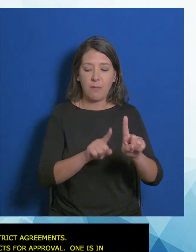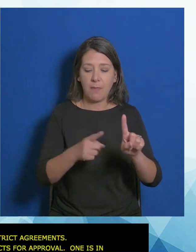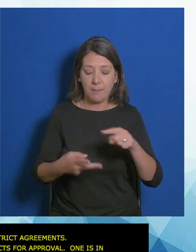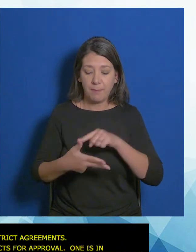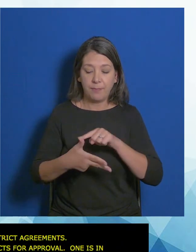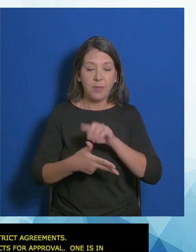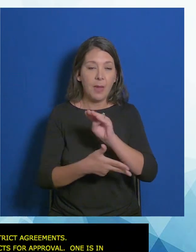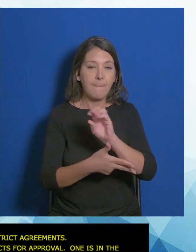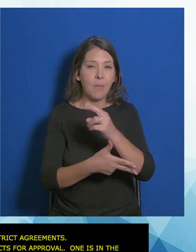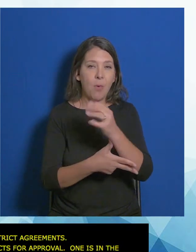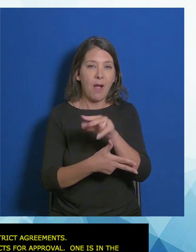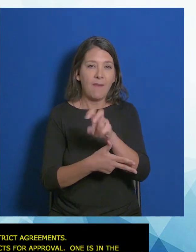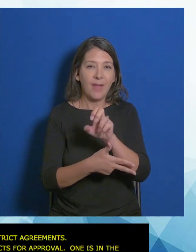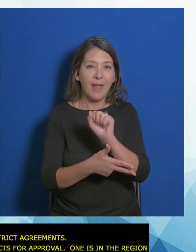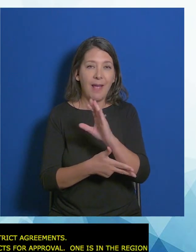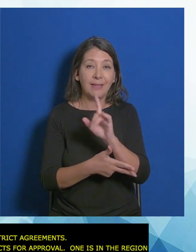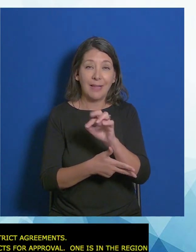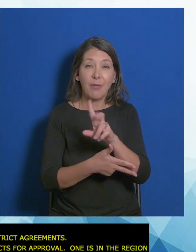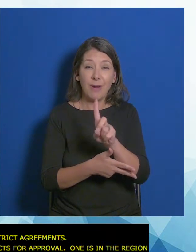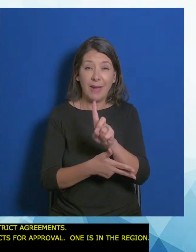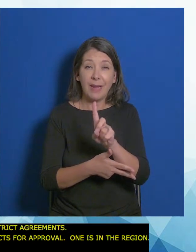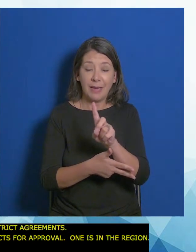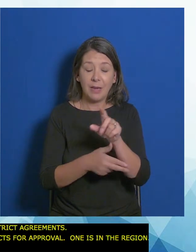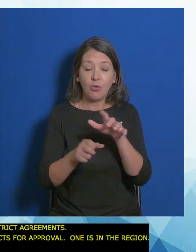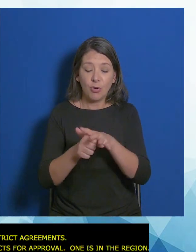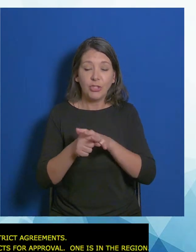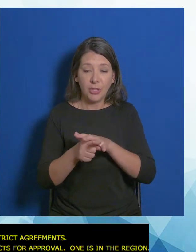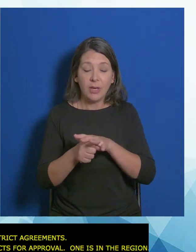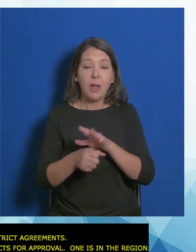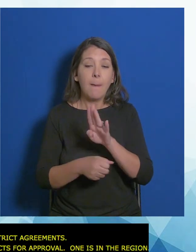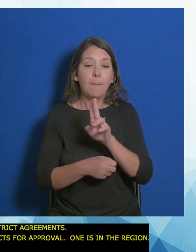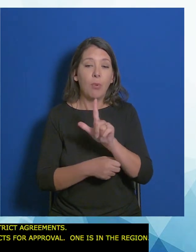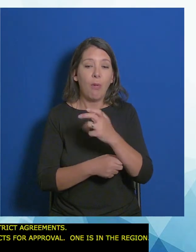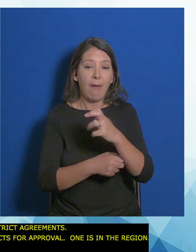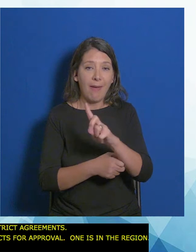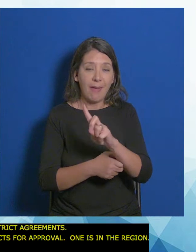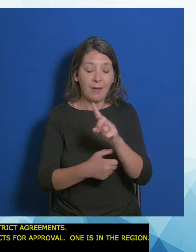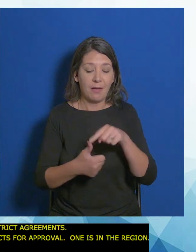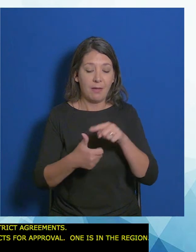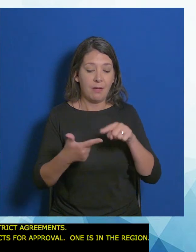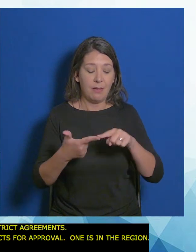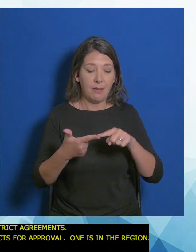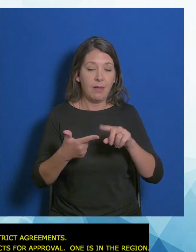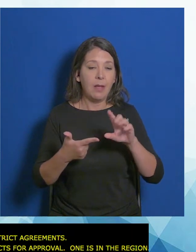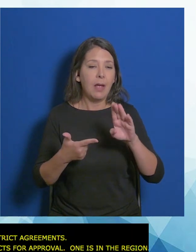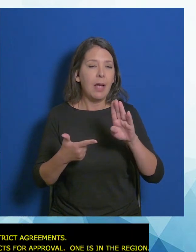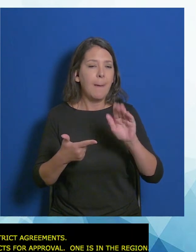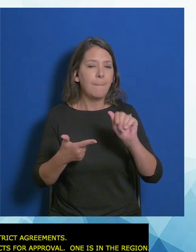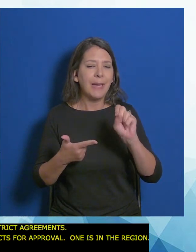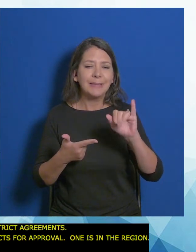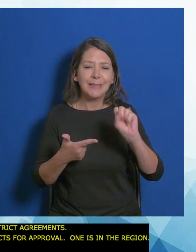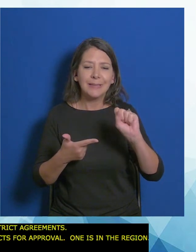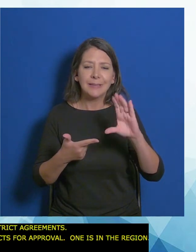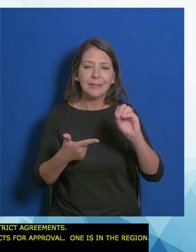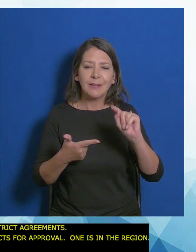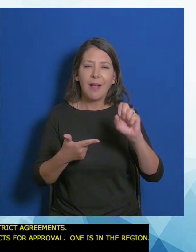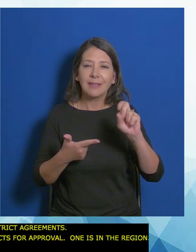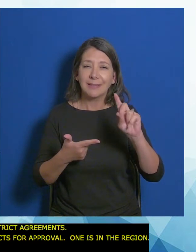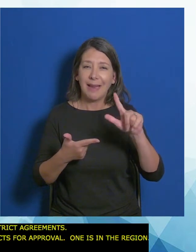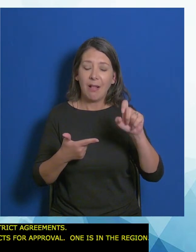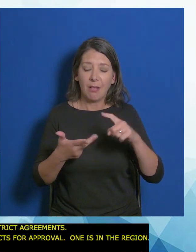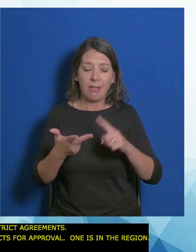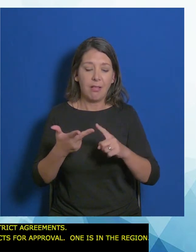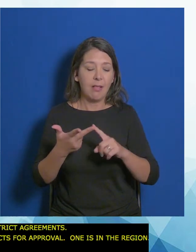Mojave Accelerated Elementary in Region 1, in Bullhead City. Region 2, Basis Scottsdale. Region 3,